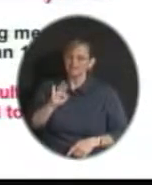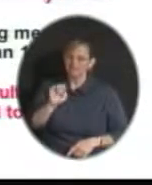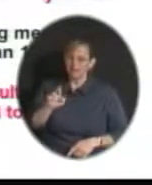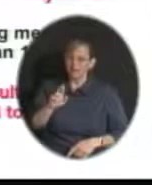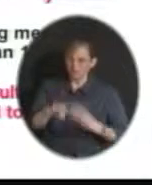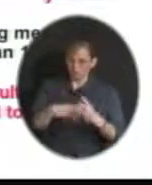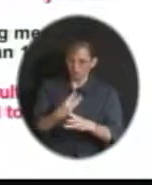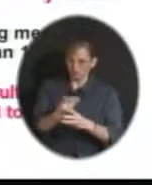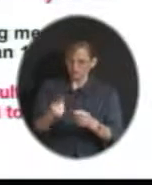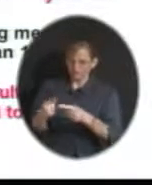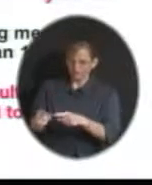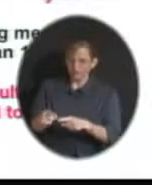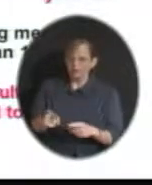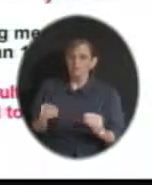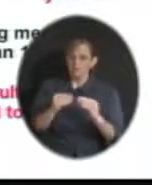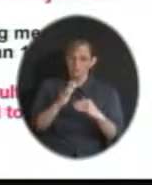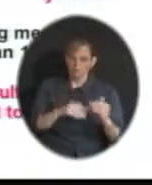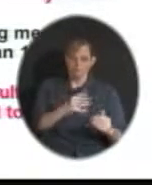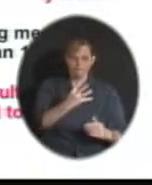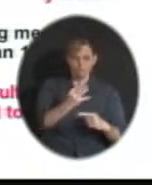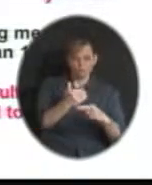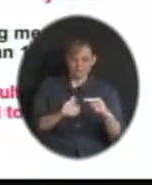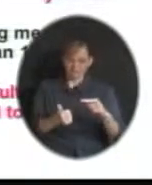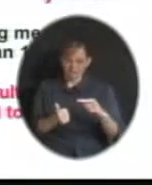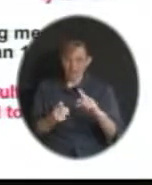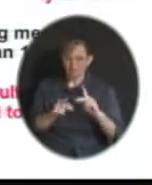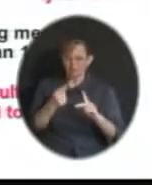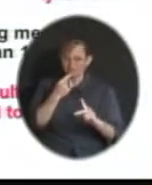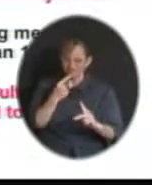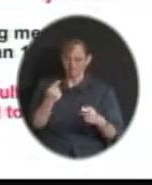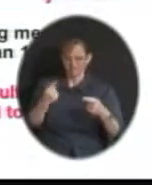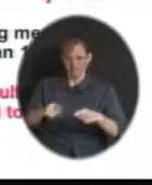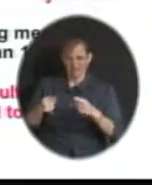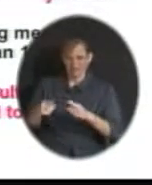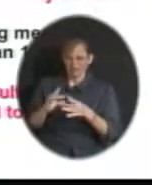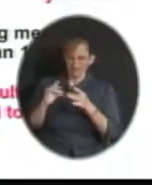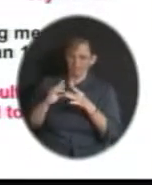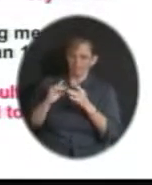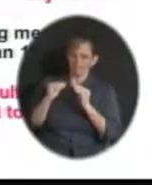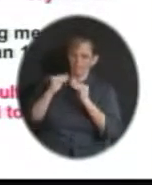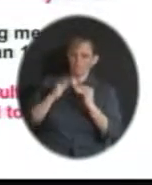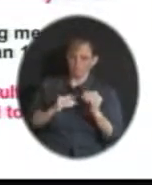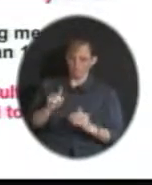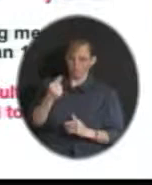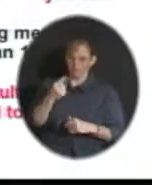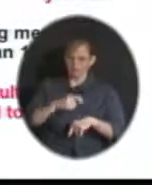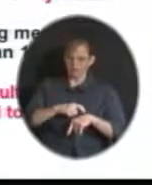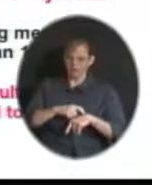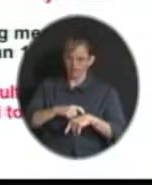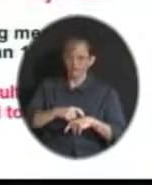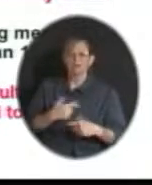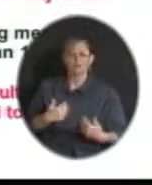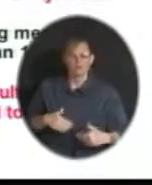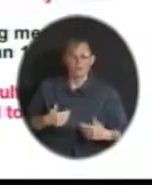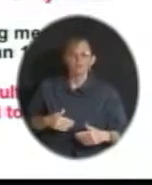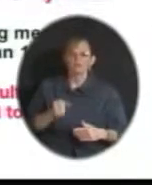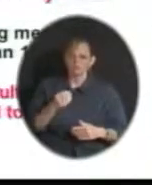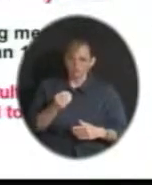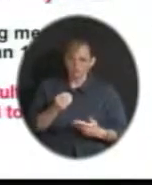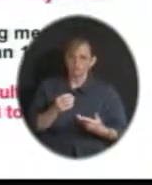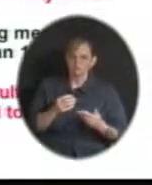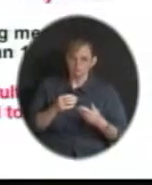it's happened more than once. So we're seeing not only the impact and frequency, but just also just the number of students reporting